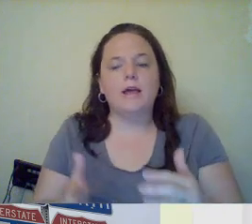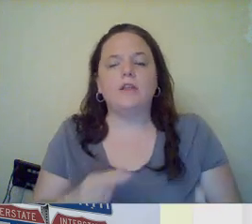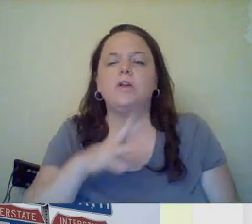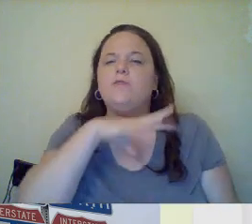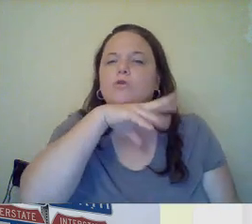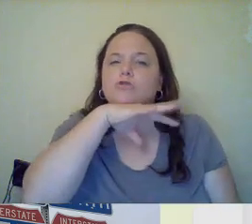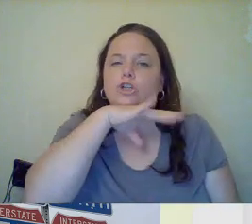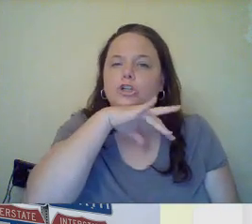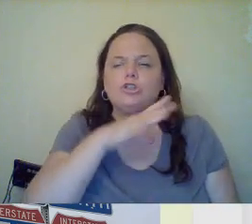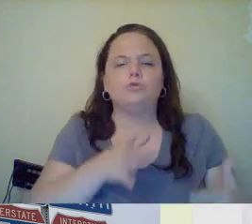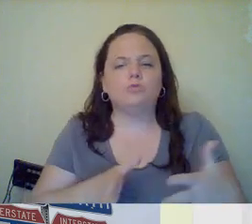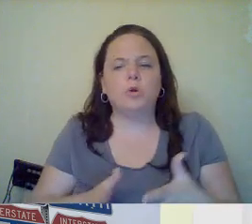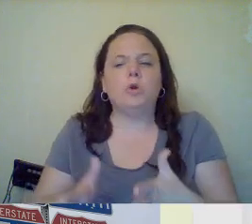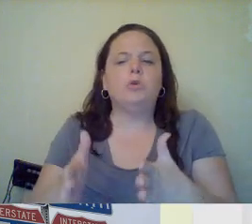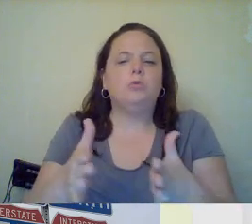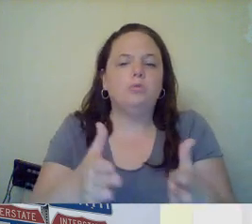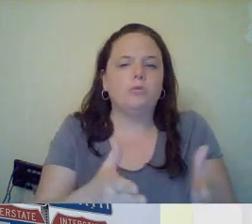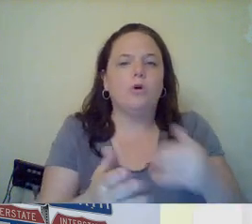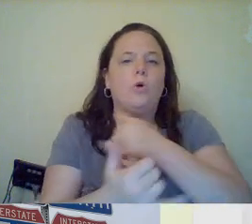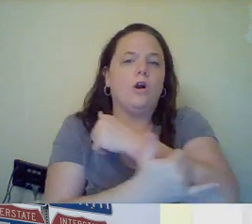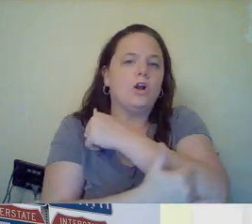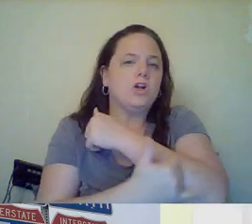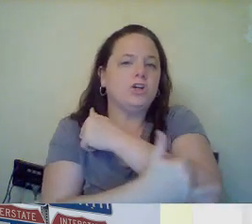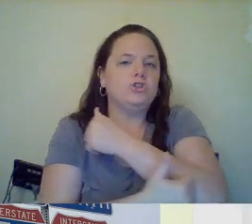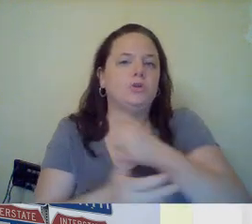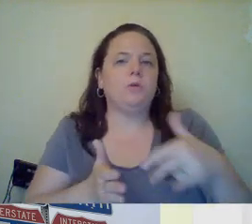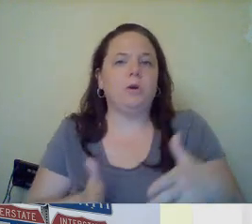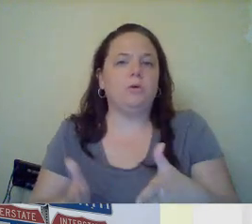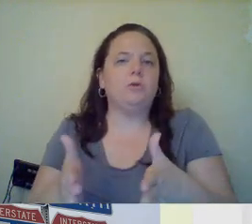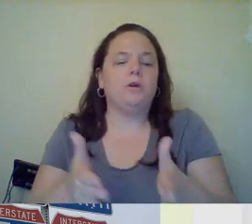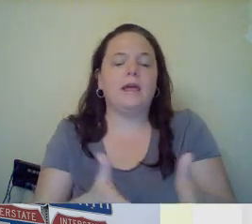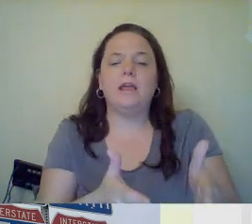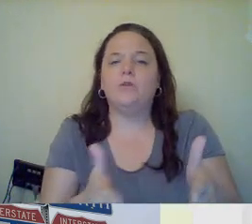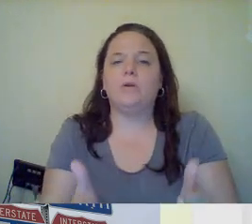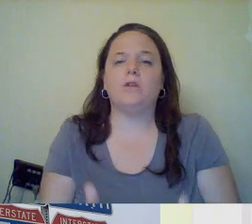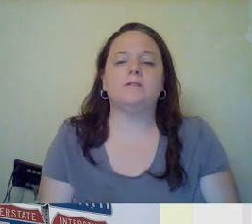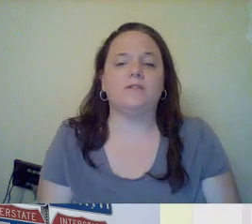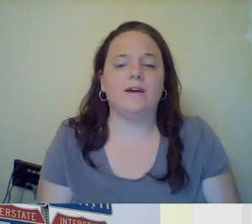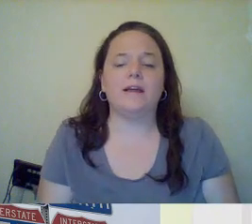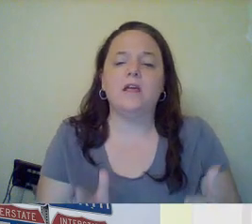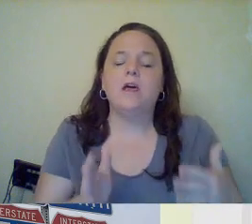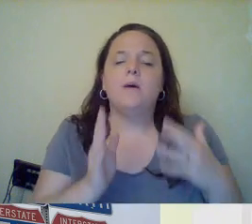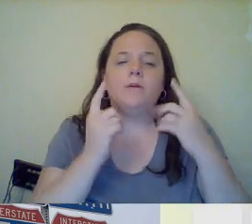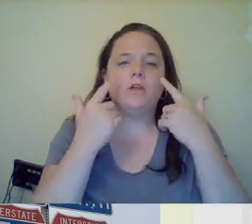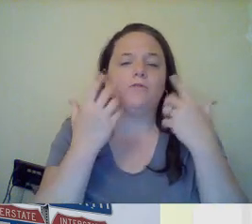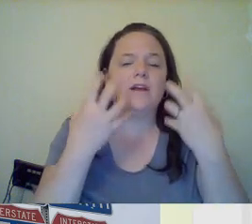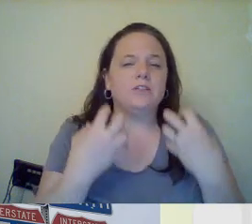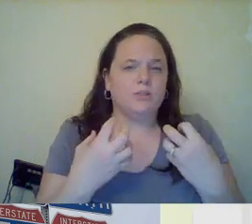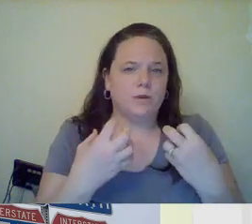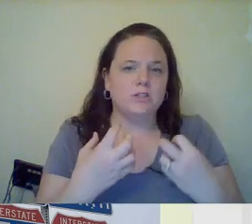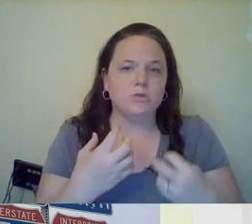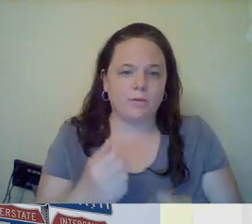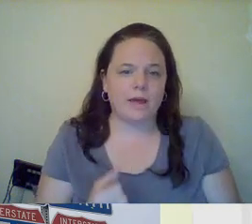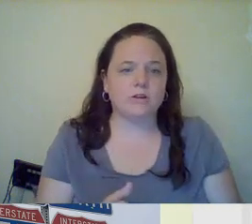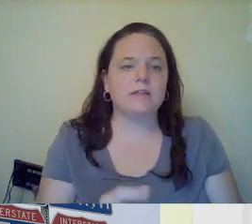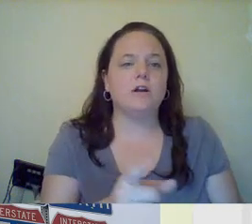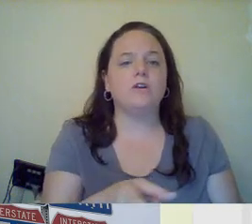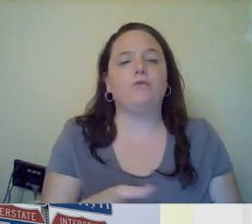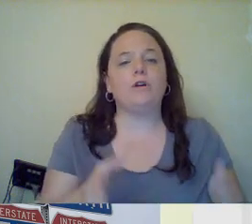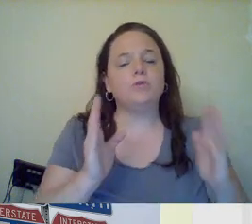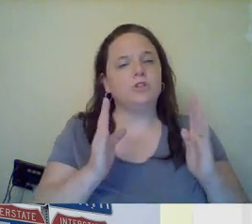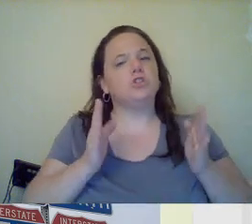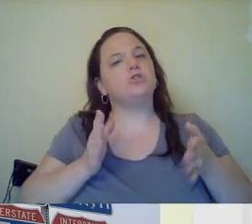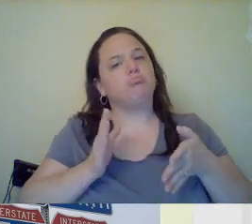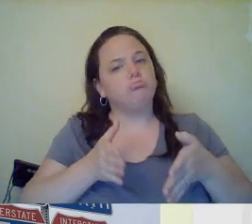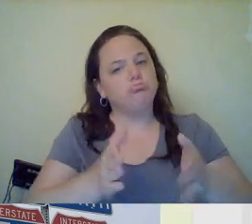small. You can even do dirt road or country road, okay? Either one of those is fine. But the facial expression is what matters here.